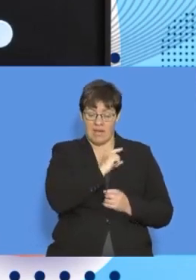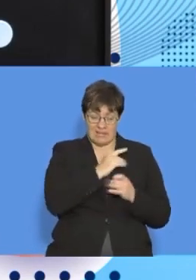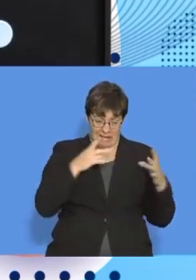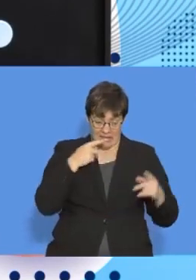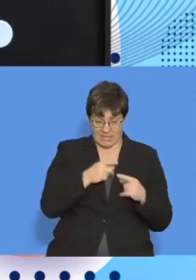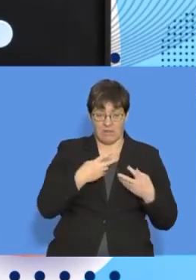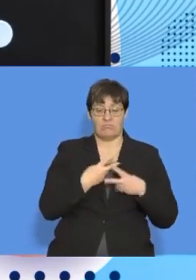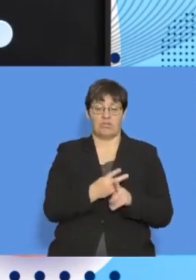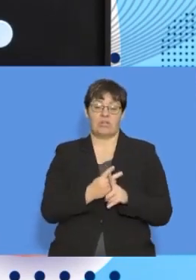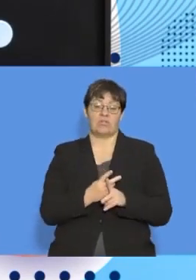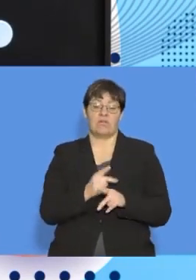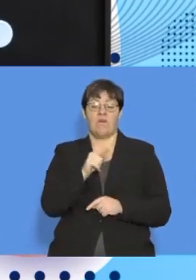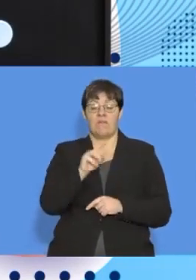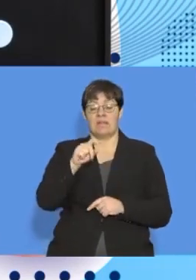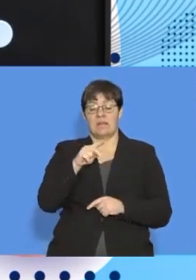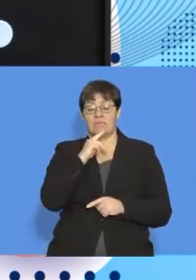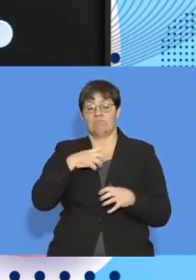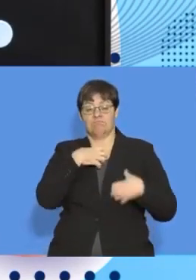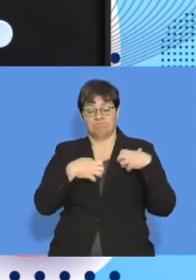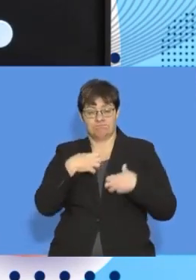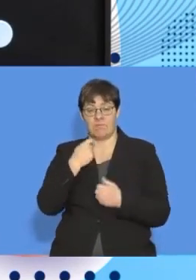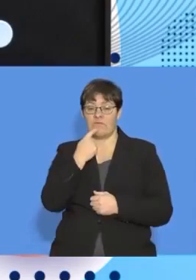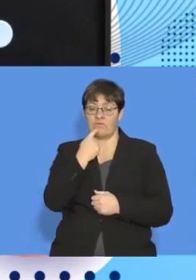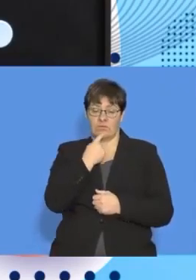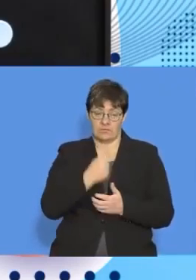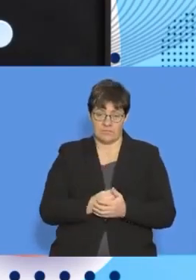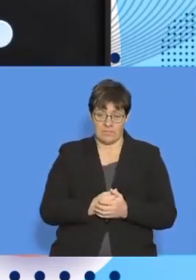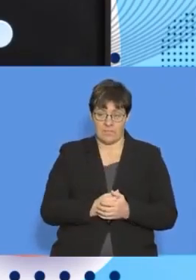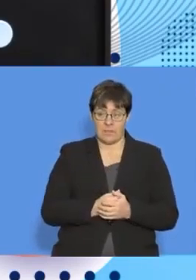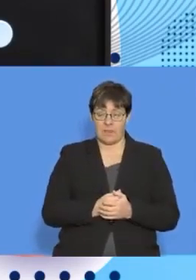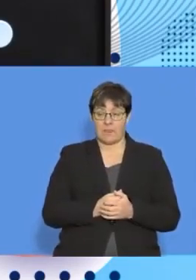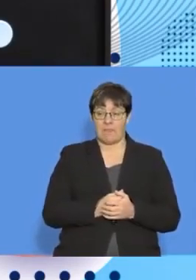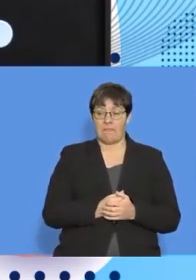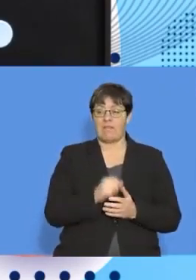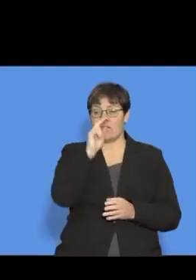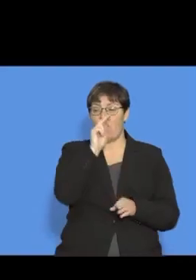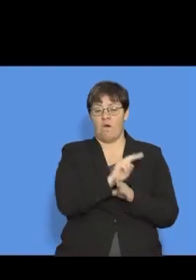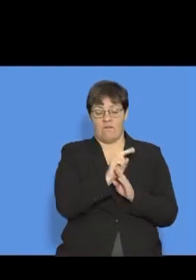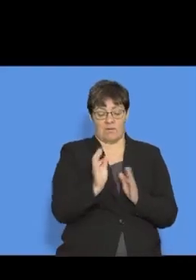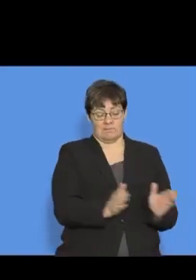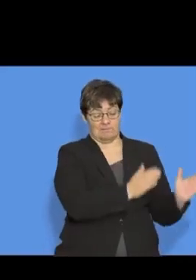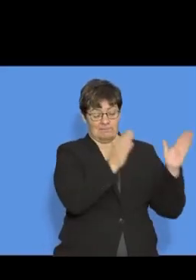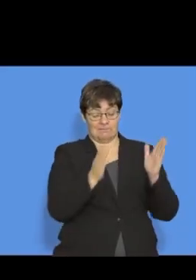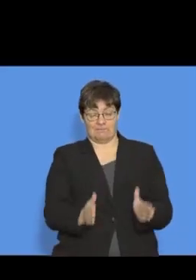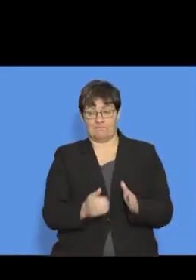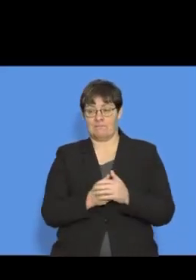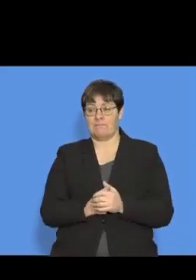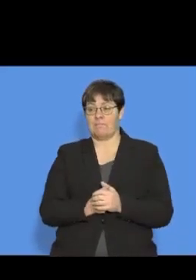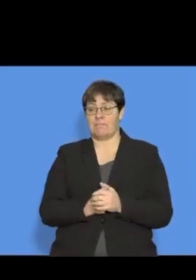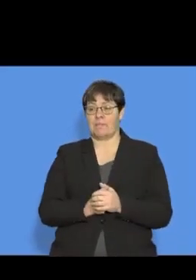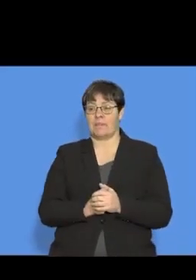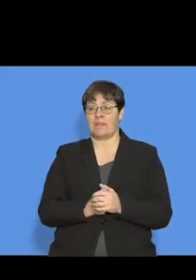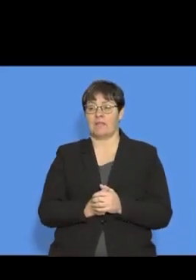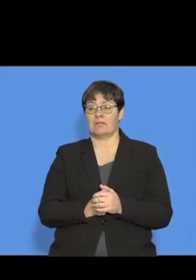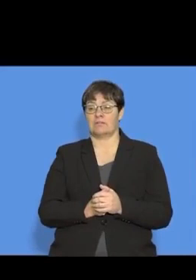the production of enzymes to digest carbohydrates. And that's an overview of just the mouth.